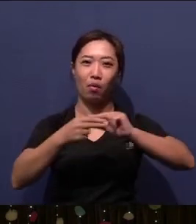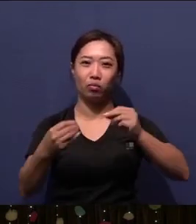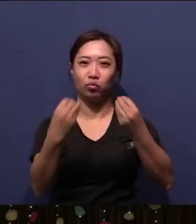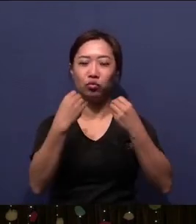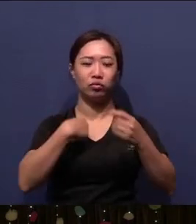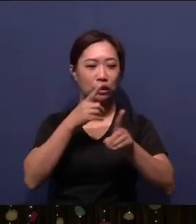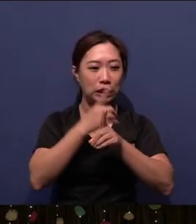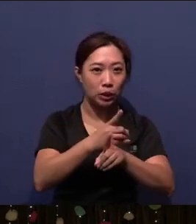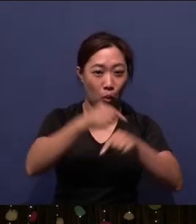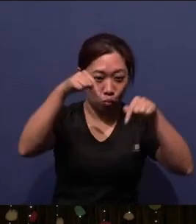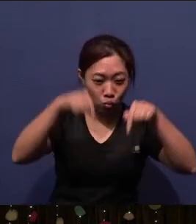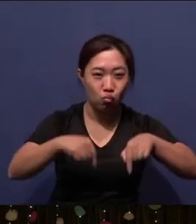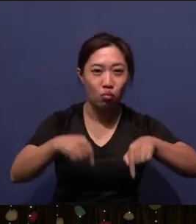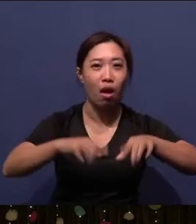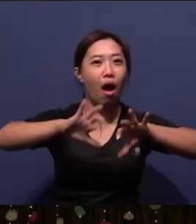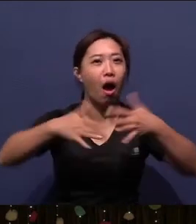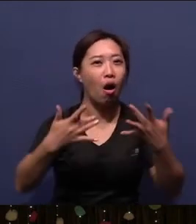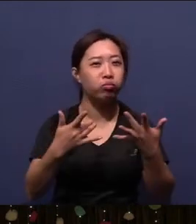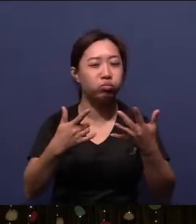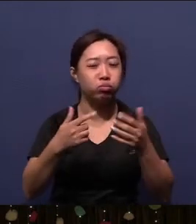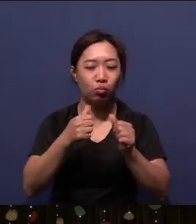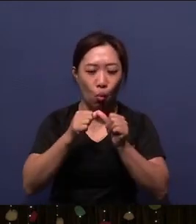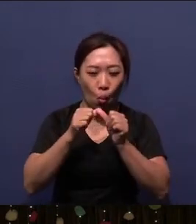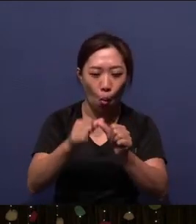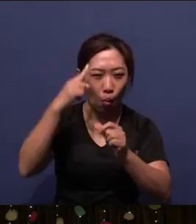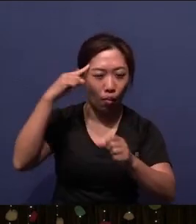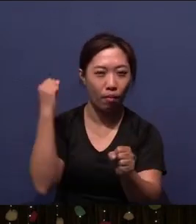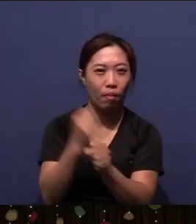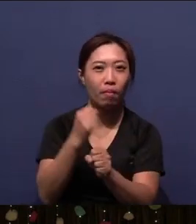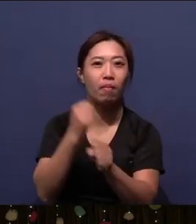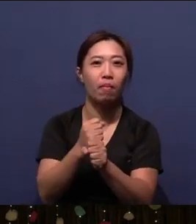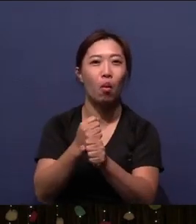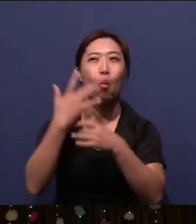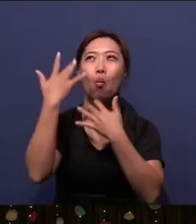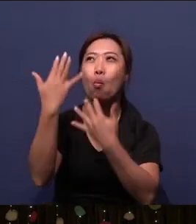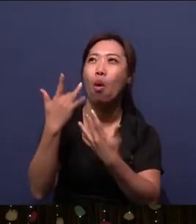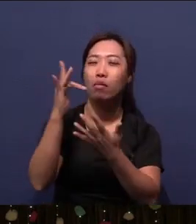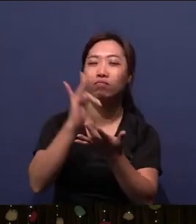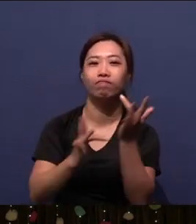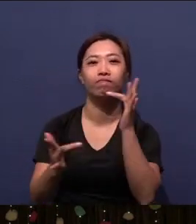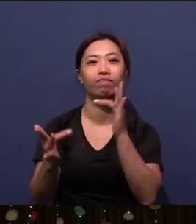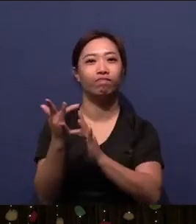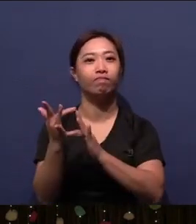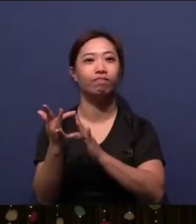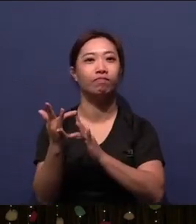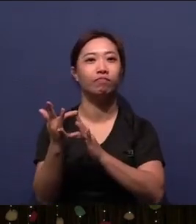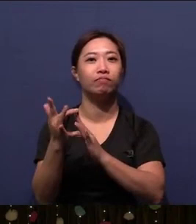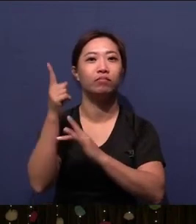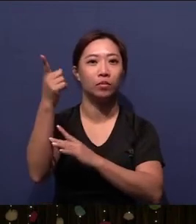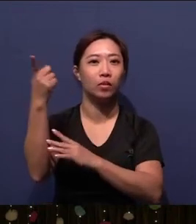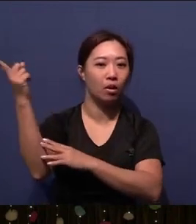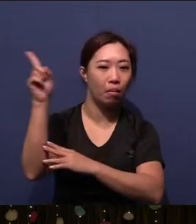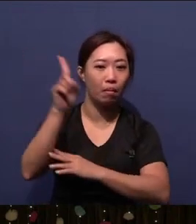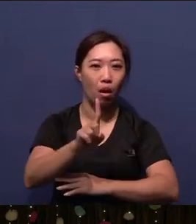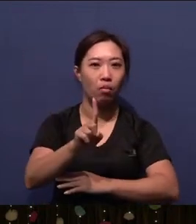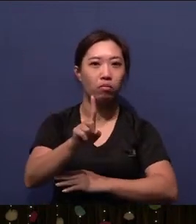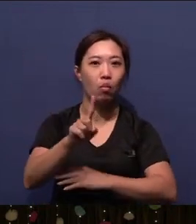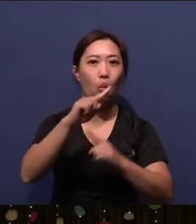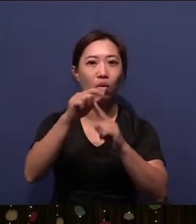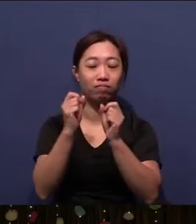disciples today how to remain faithful and get ready for Jesus' inevitable and sudden